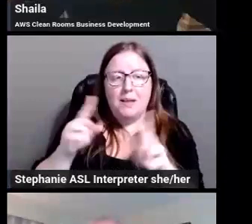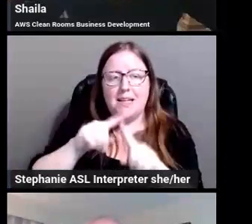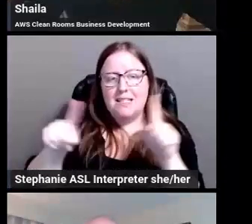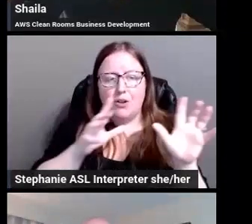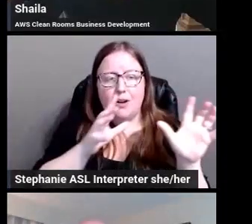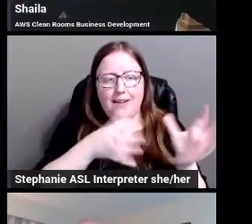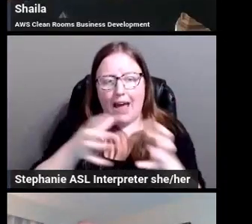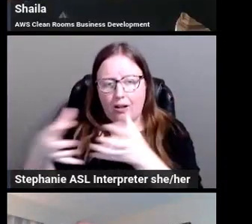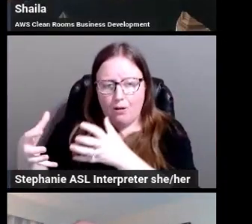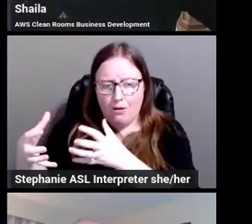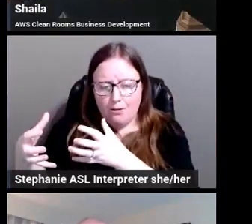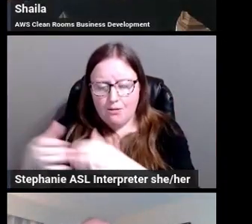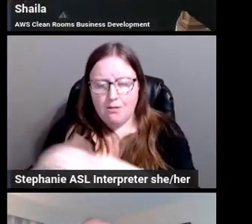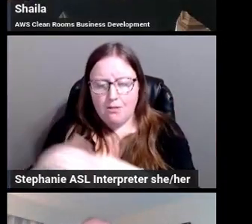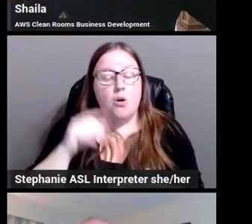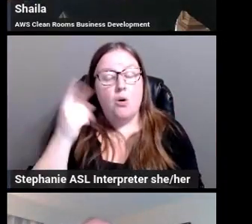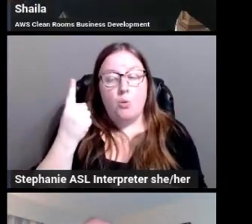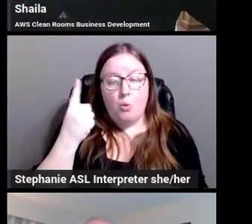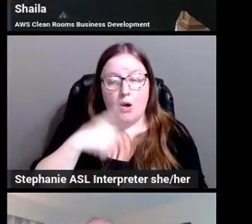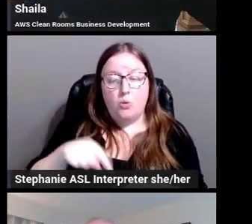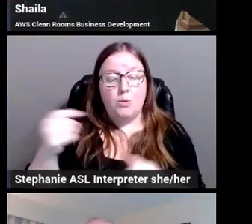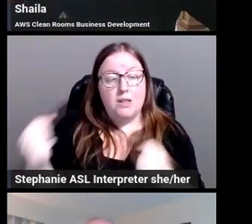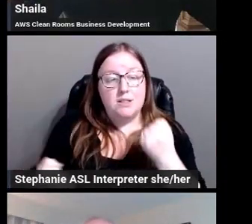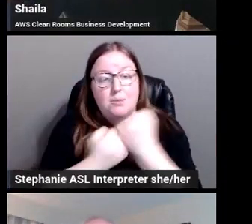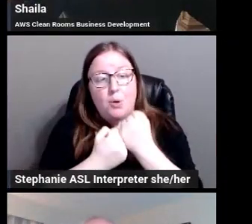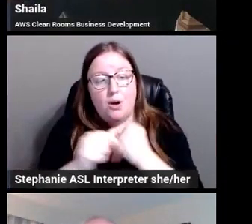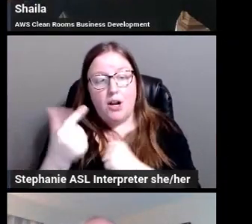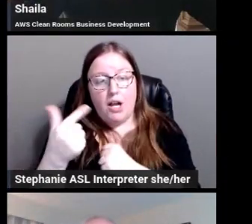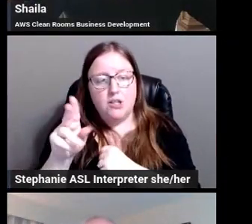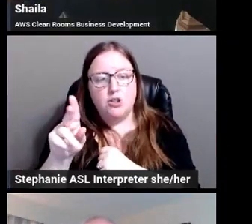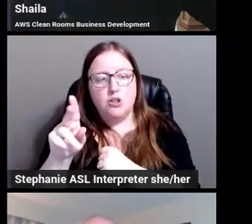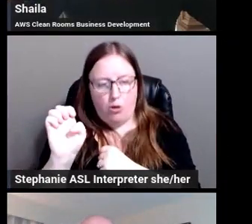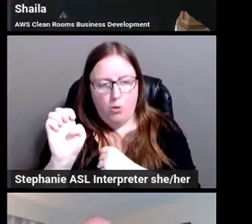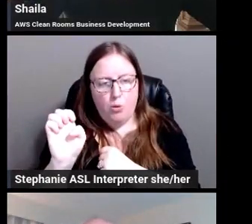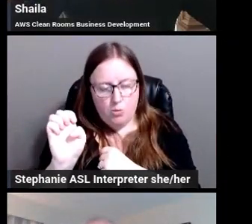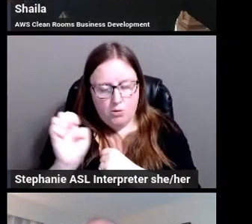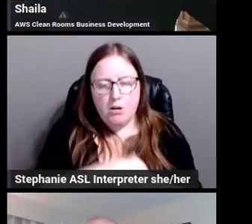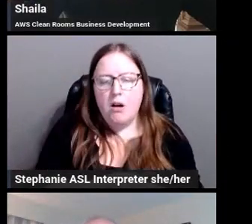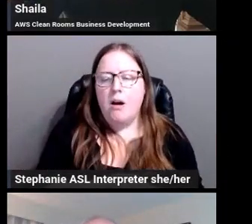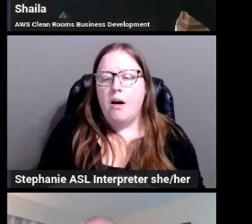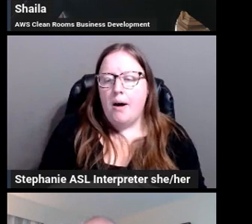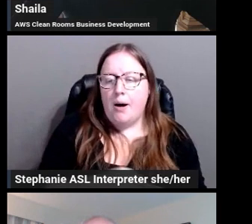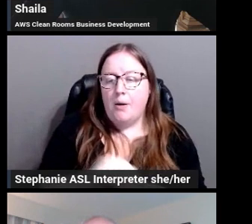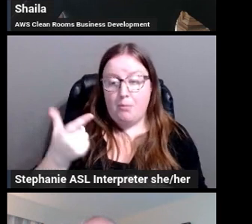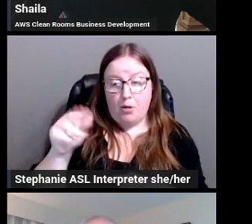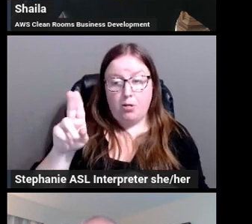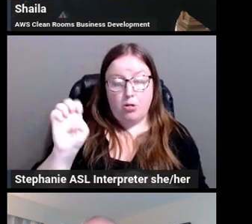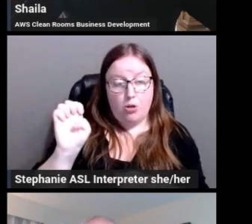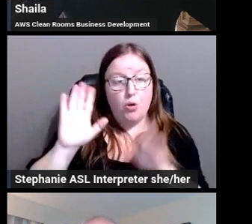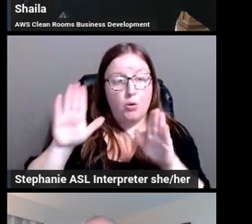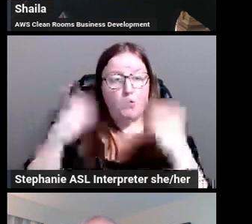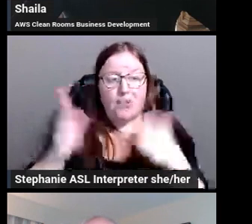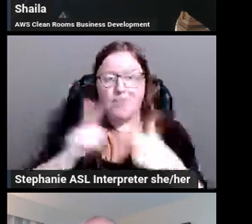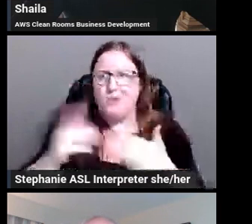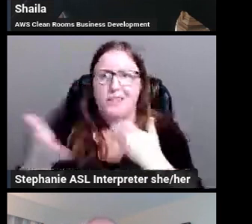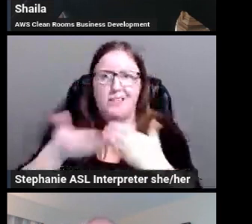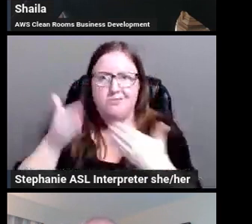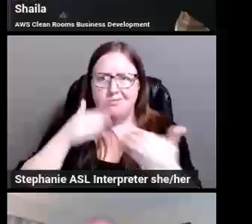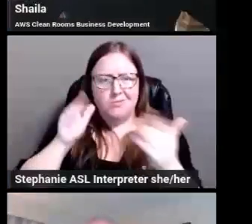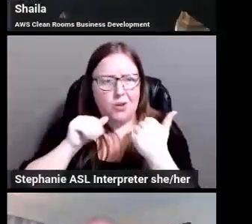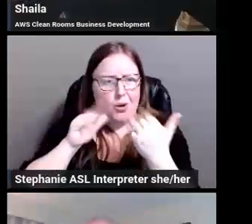catalog options. Okay. One of the ones that we support is the glue catalog. Okay. And the glue catalog provides a really easy way to